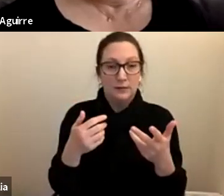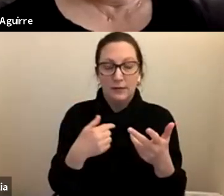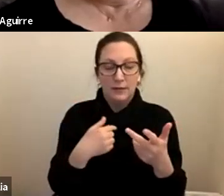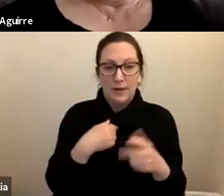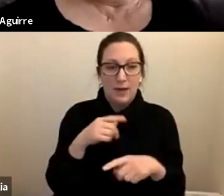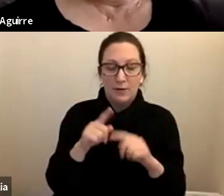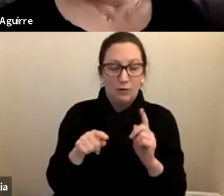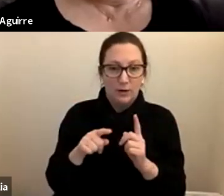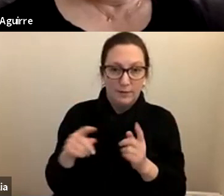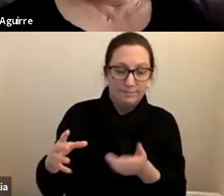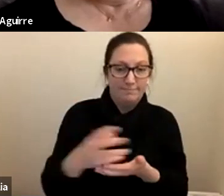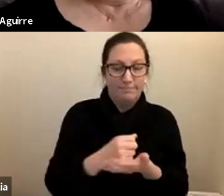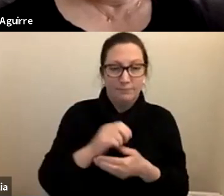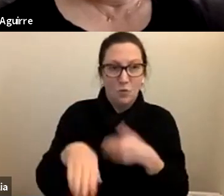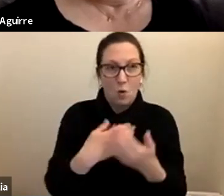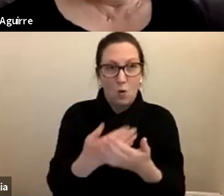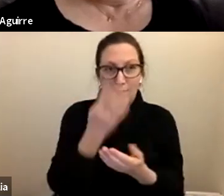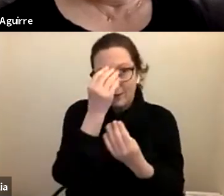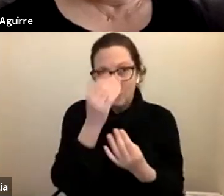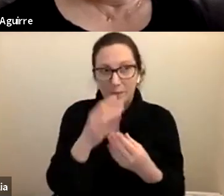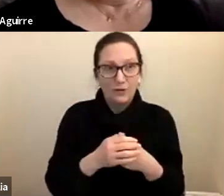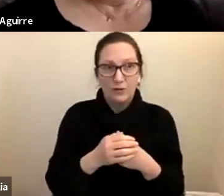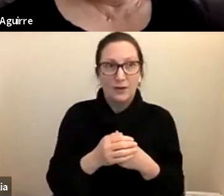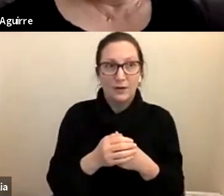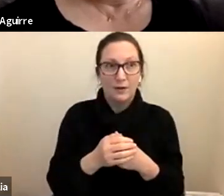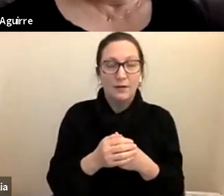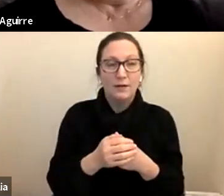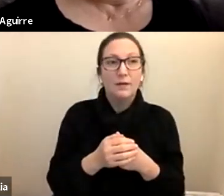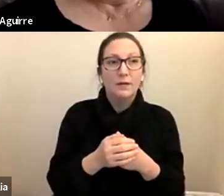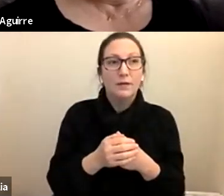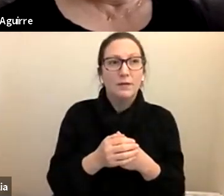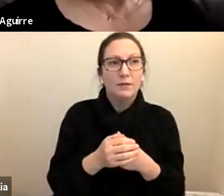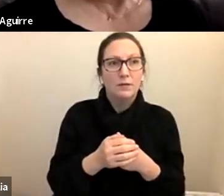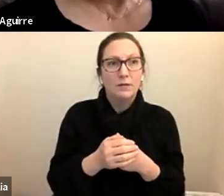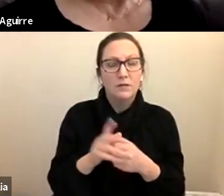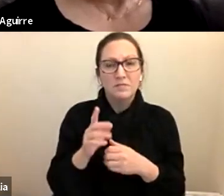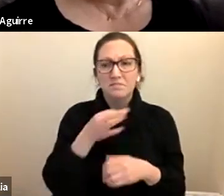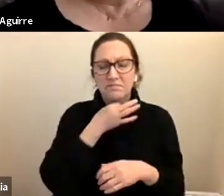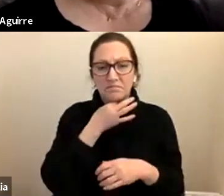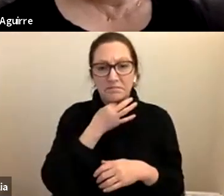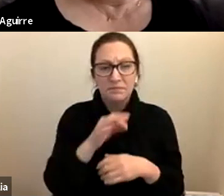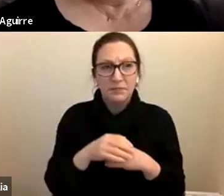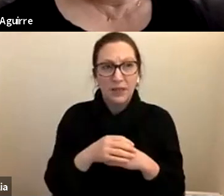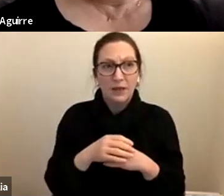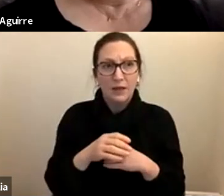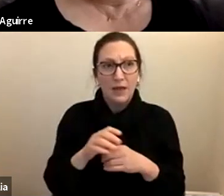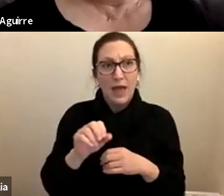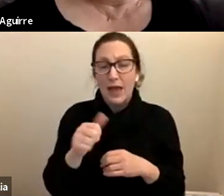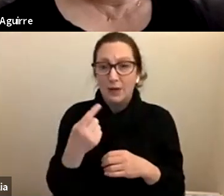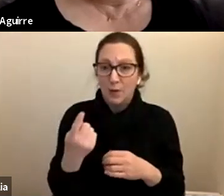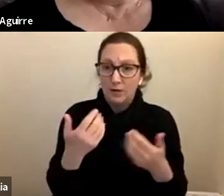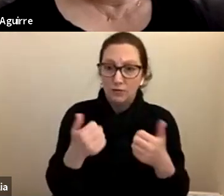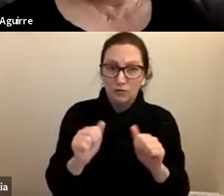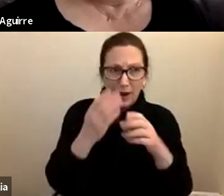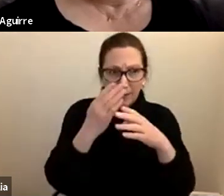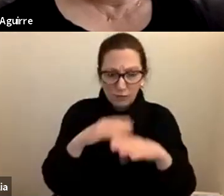collect all the information with the few seconds of each slide, but has anybody asked for the disaggregation of invites